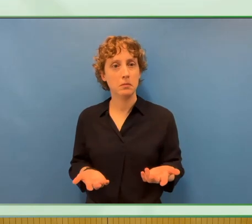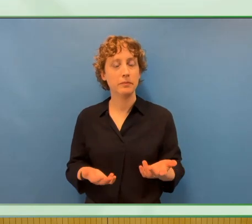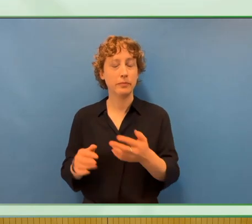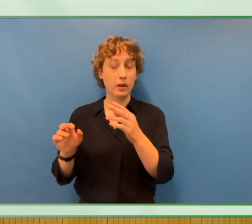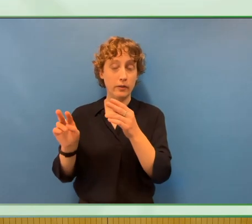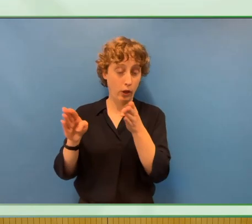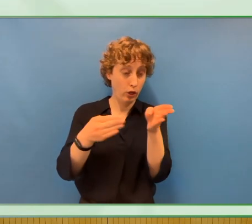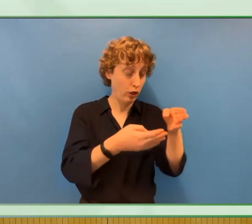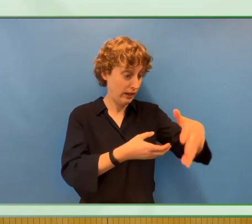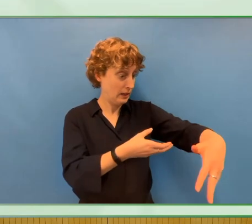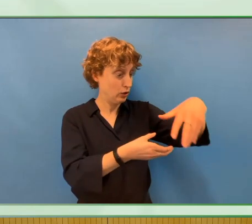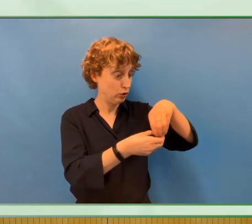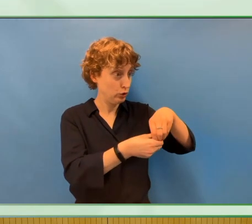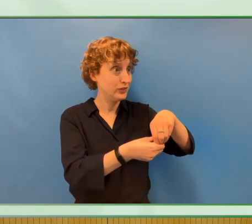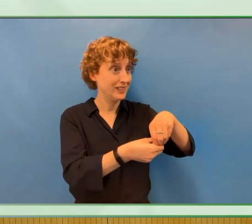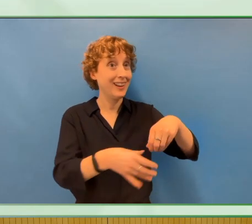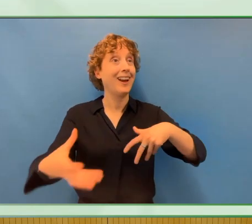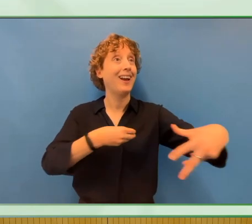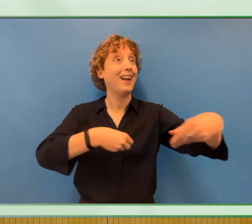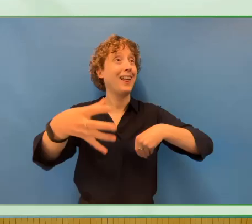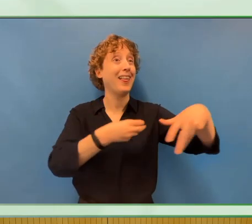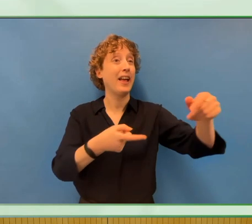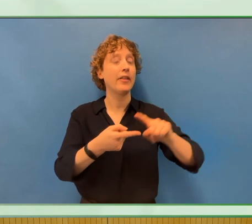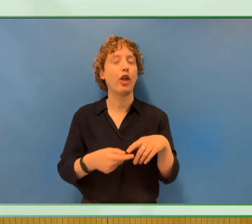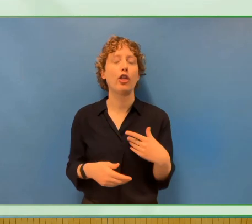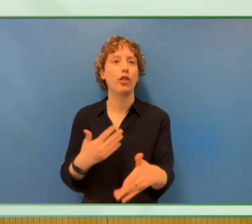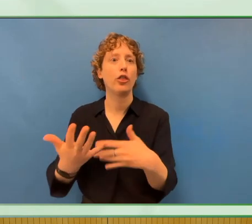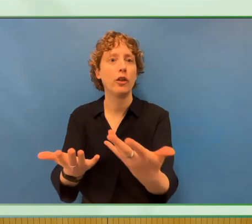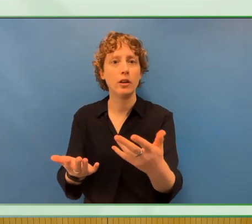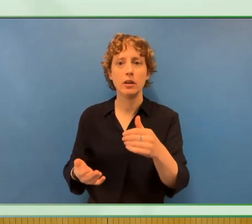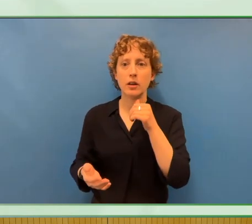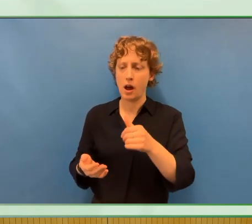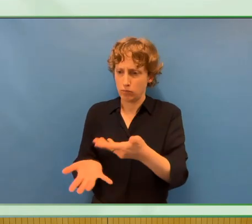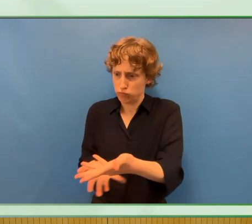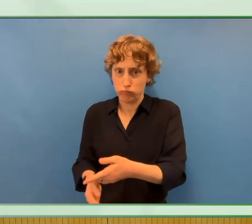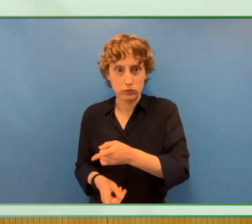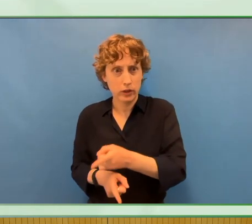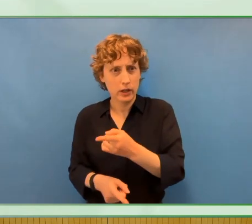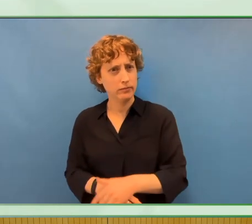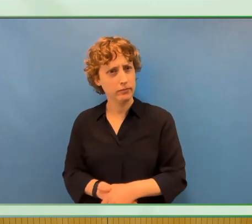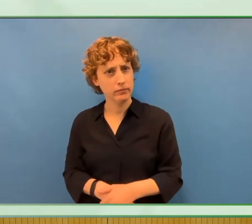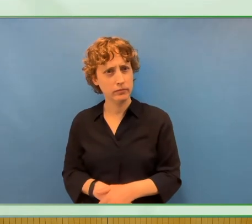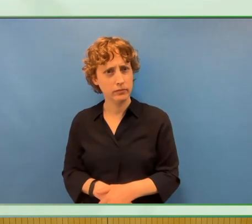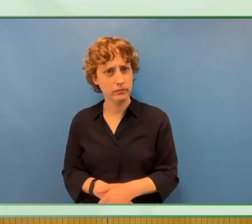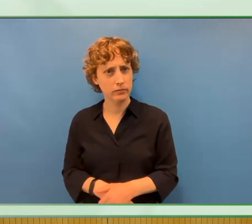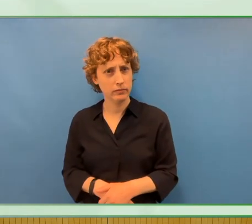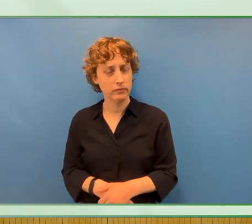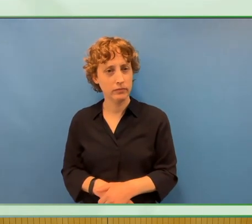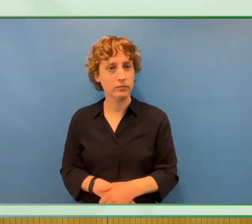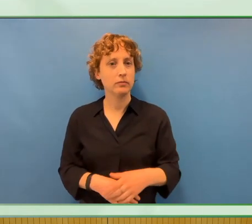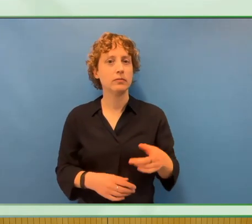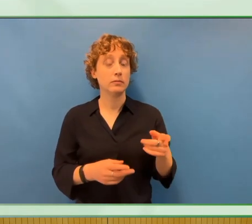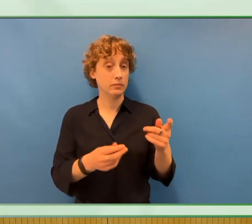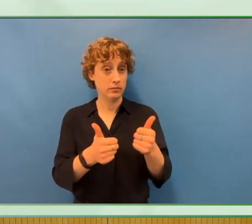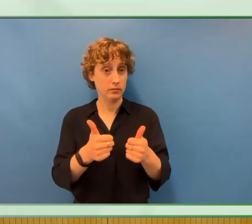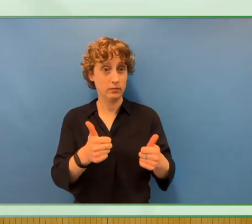for. You don't wait for another couple of years while your diversity manager figures out how to spell disability because you're